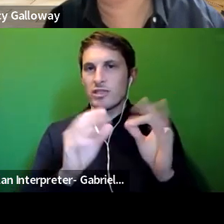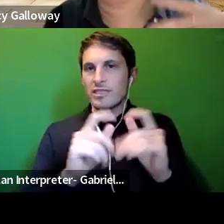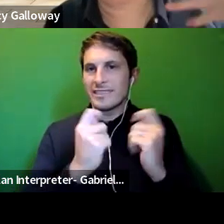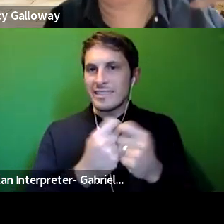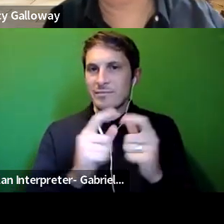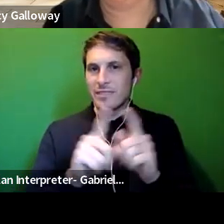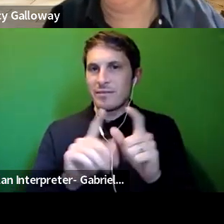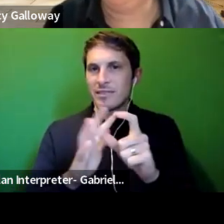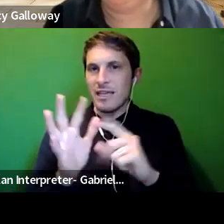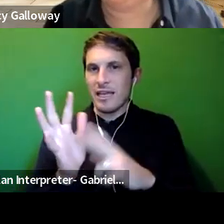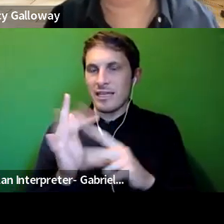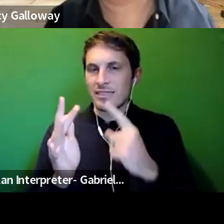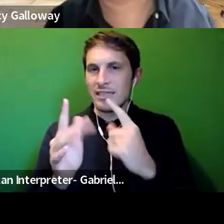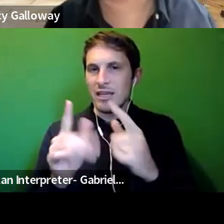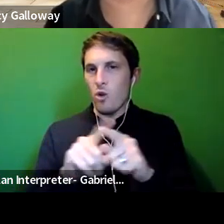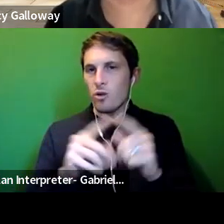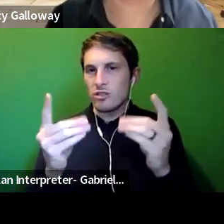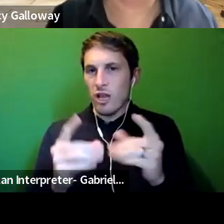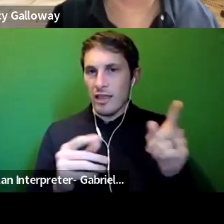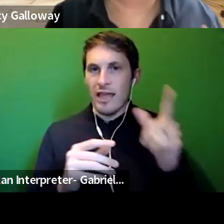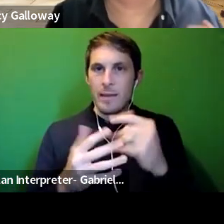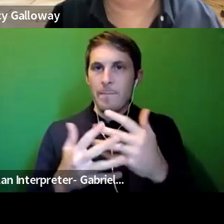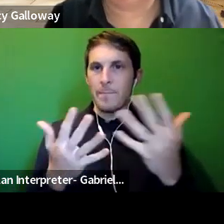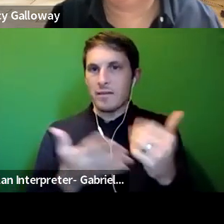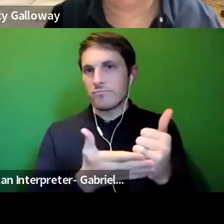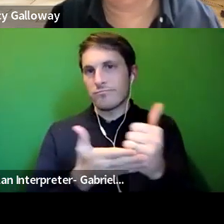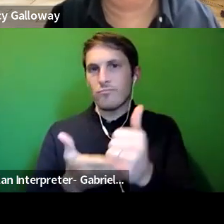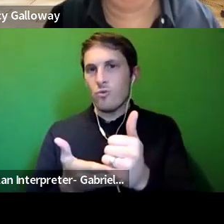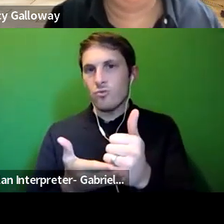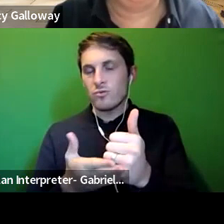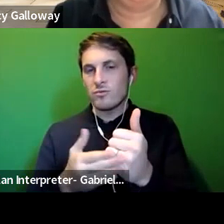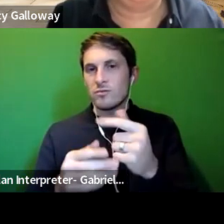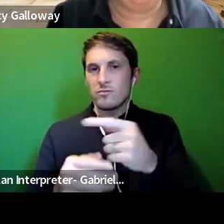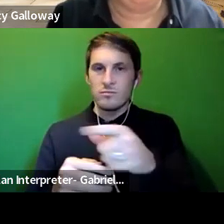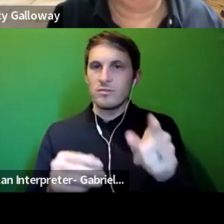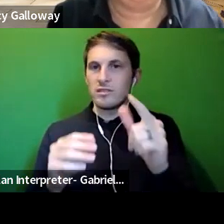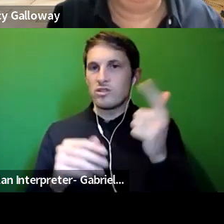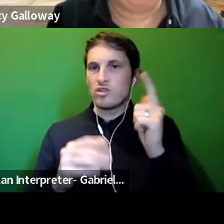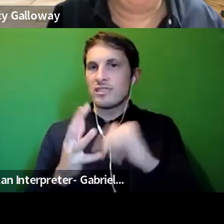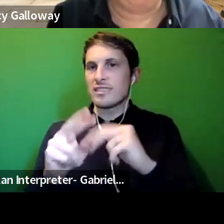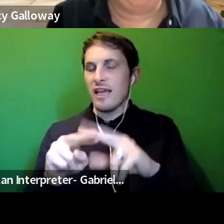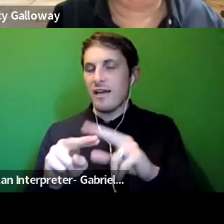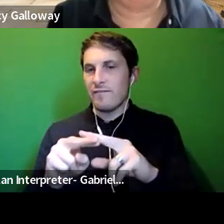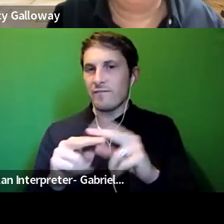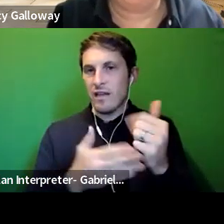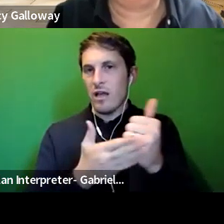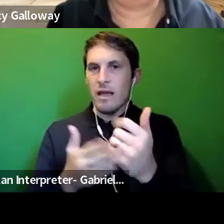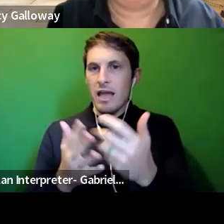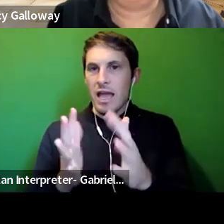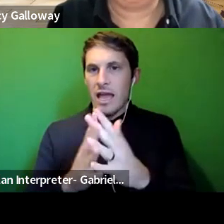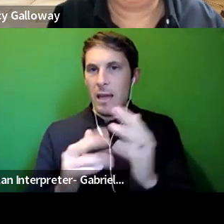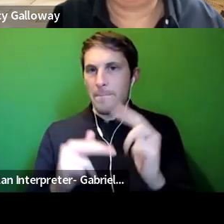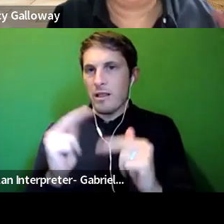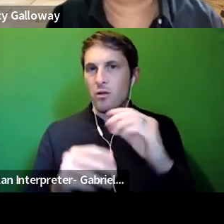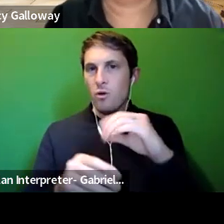learning designers can play a huge part in supporting teaching staff and how to really build that content and